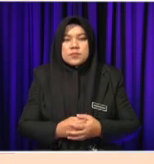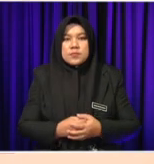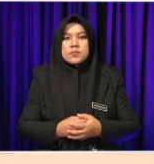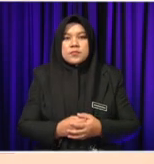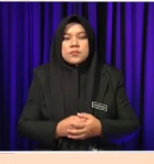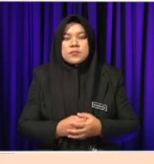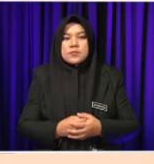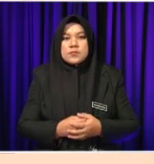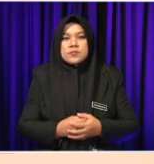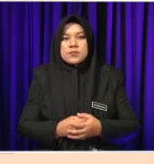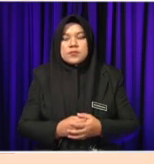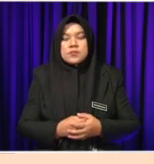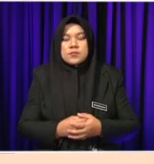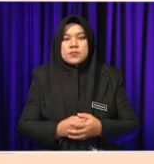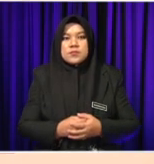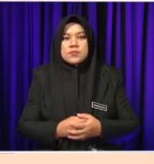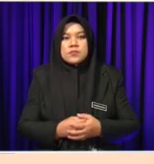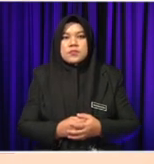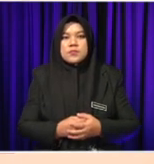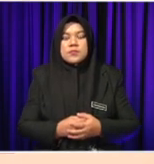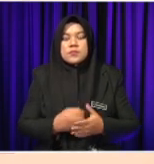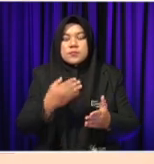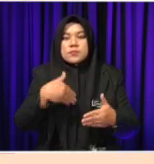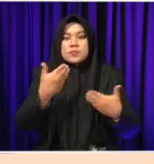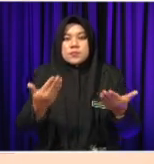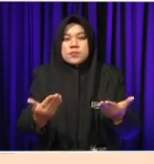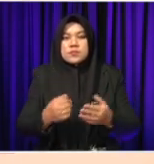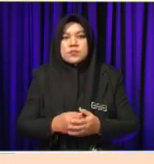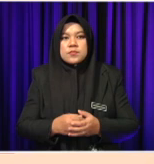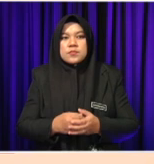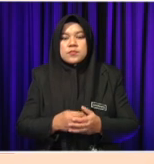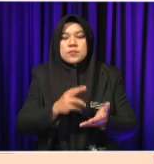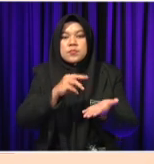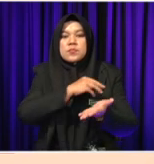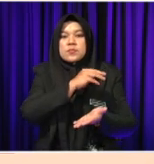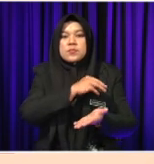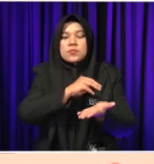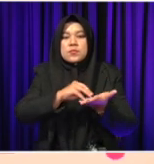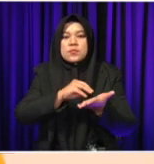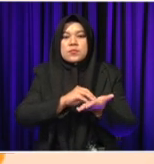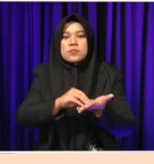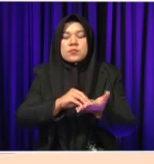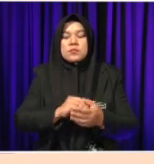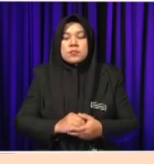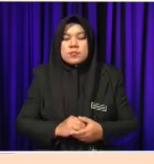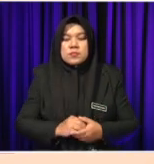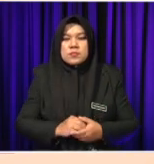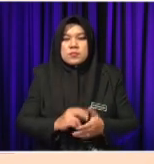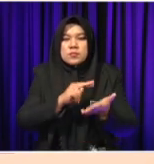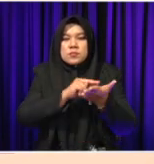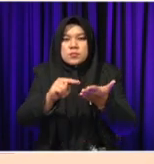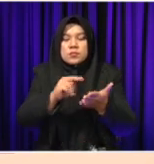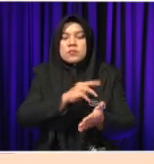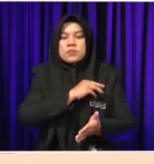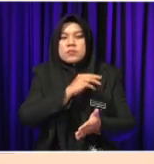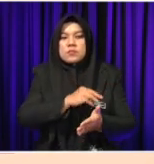two stanzas, one and two. Good job, dear. Now, the next one, moral values taken from this poem. Well, of course, they have to